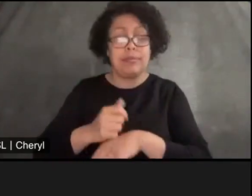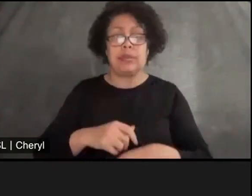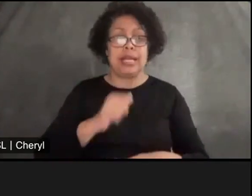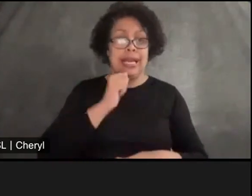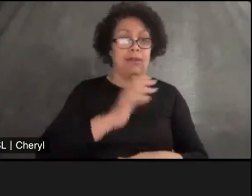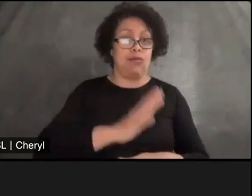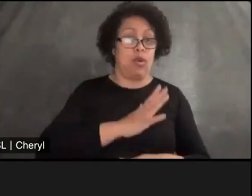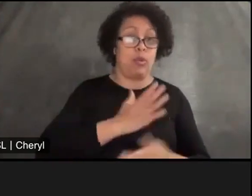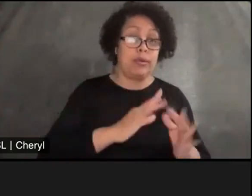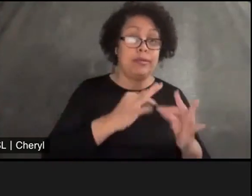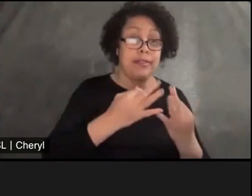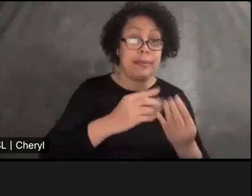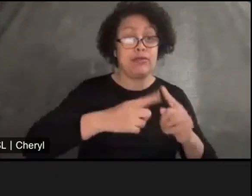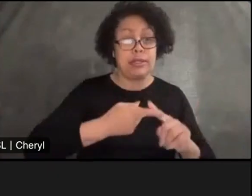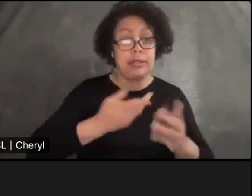Mhm.